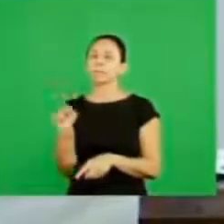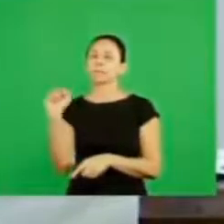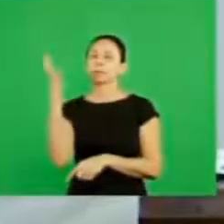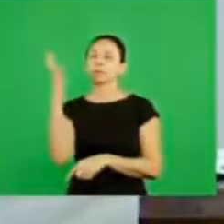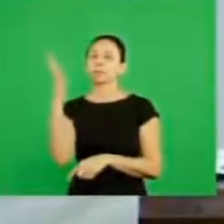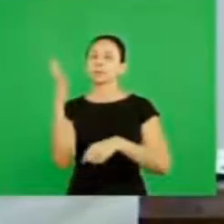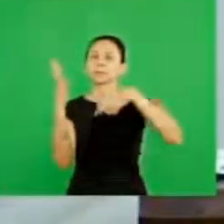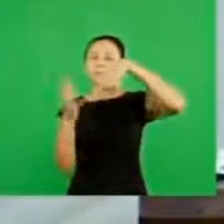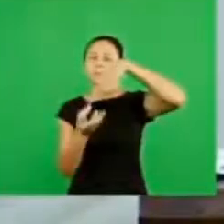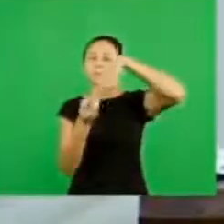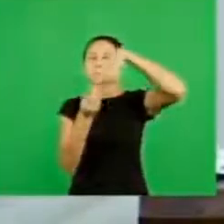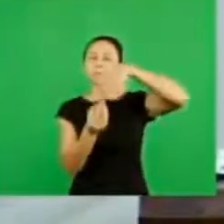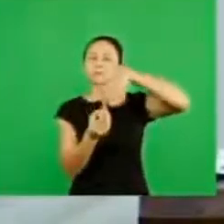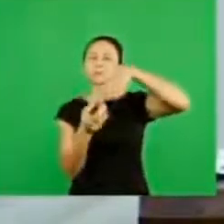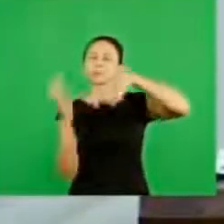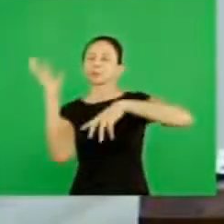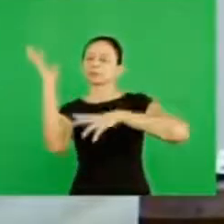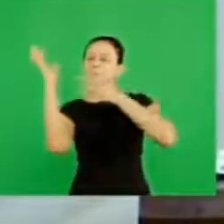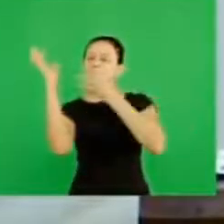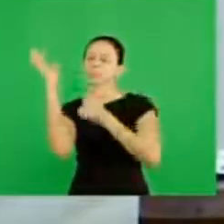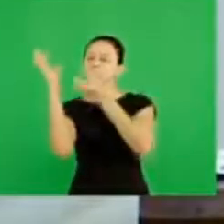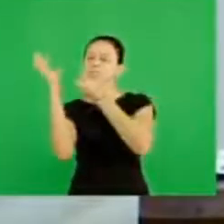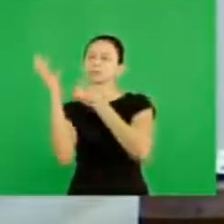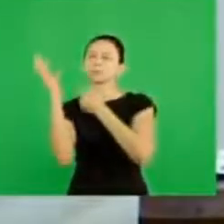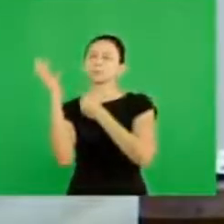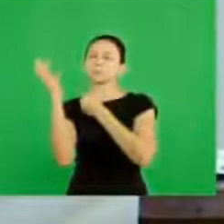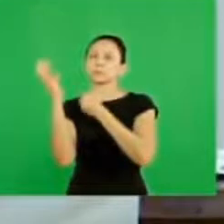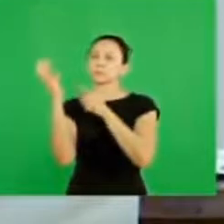And the fig tree went to the disciples.